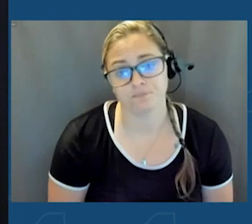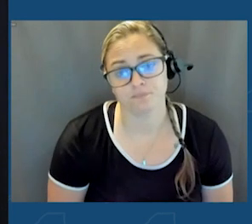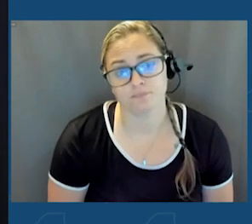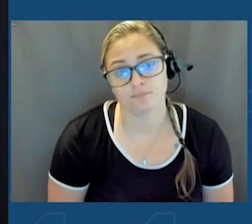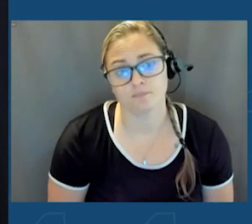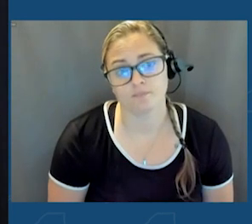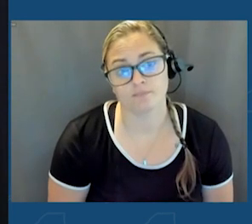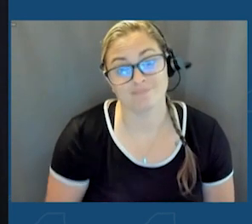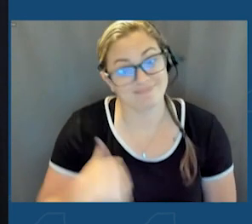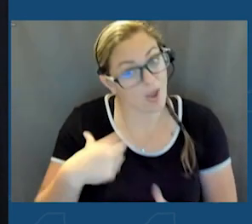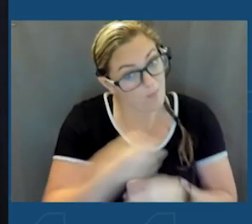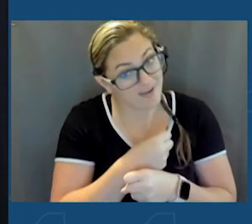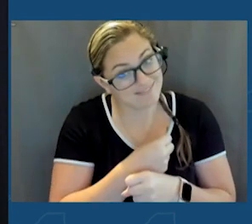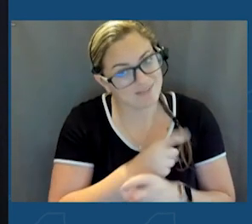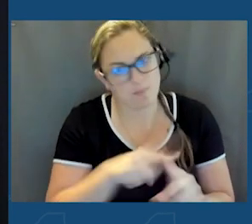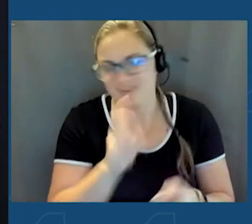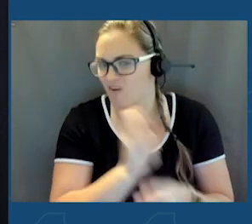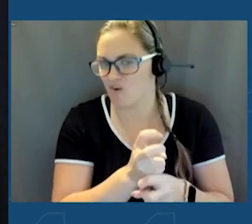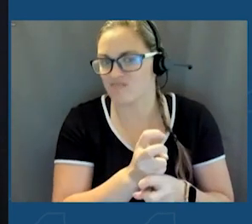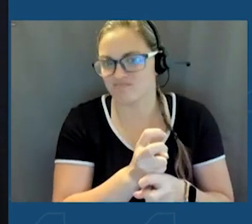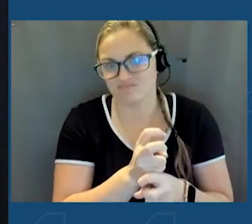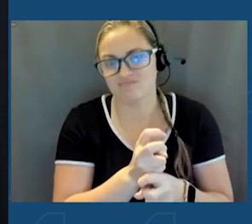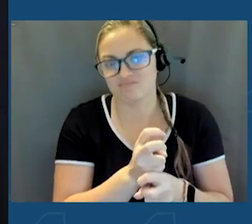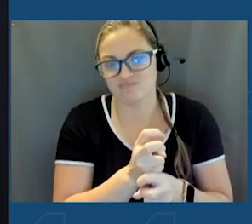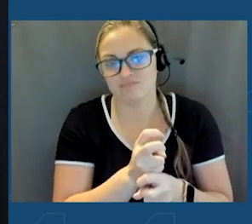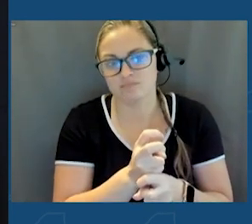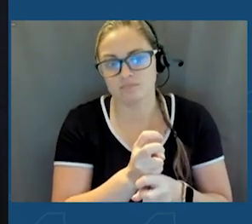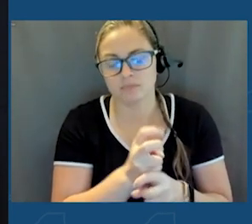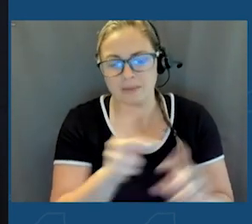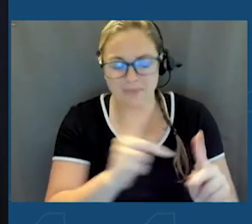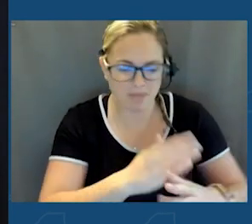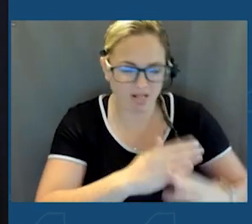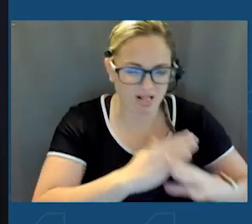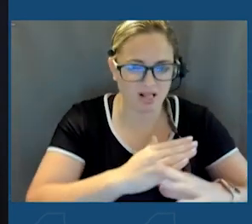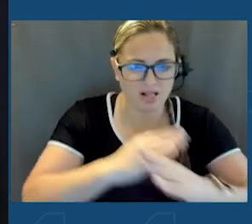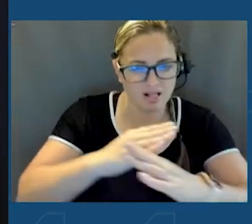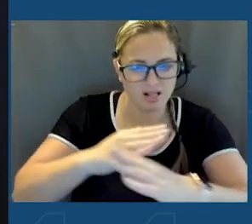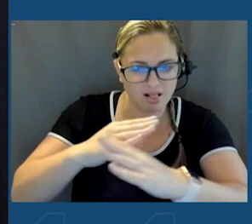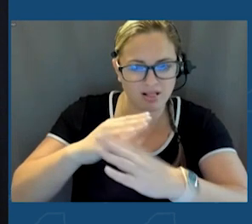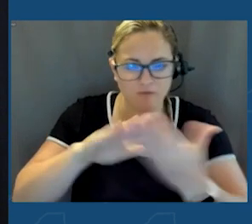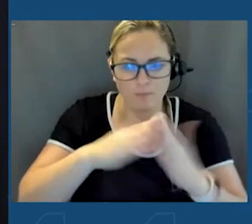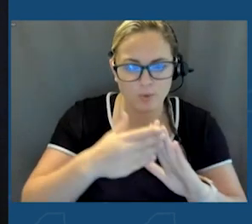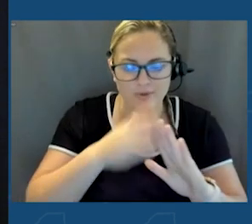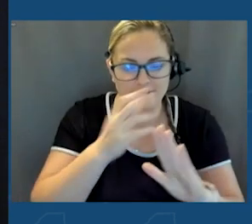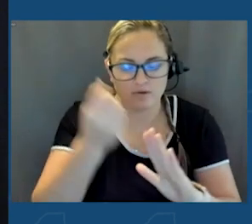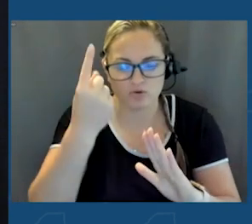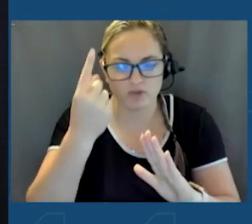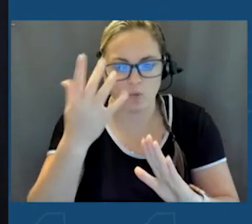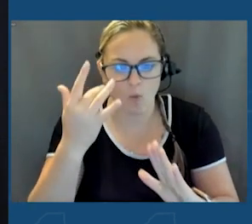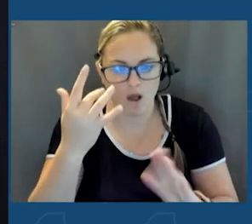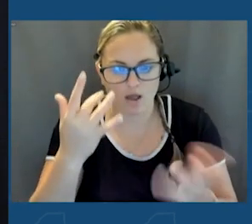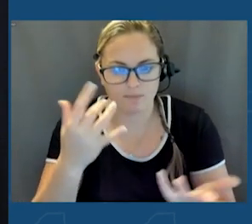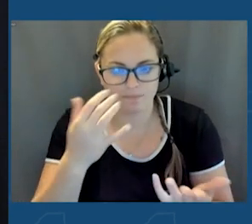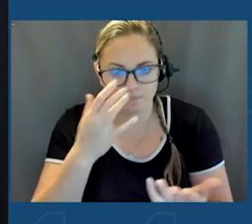won those battles, but they were hard fought. There was resistance from people, from communities who didn't understand